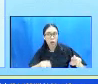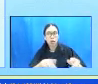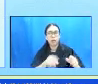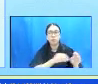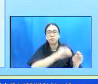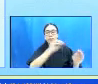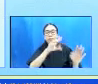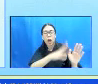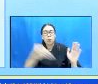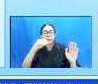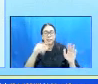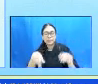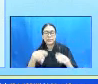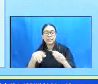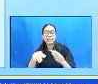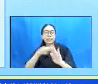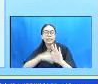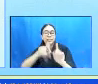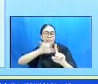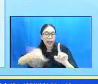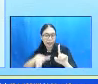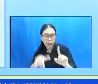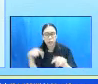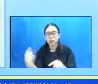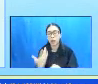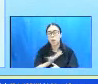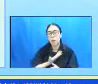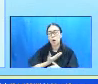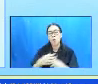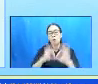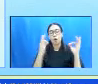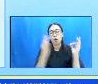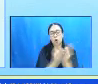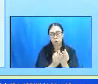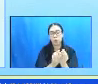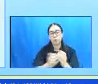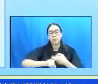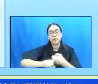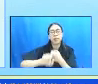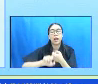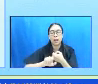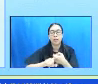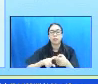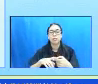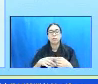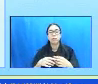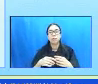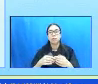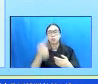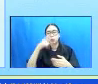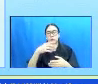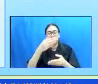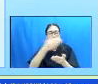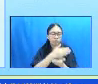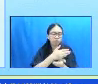partnership forum enable the flow of information be maintained from local to national and